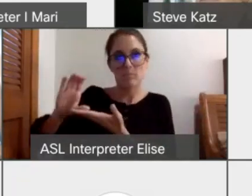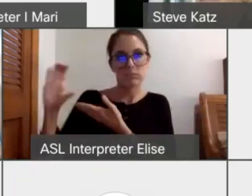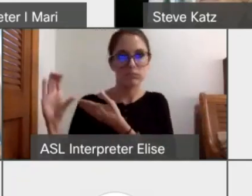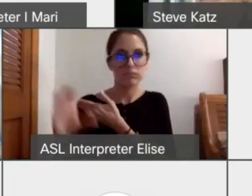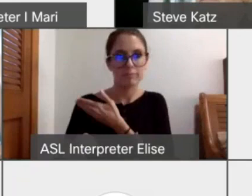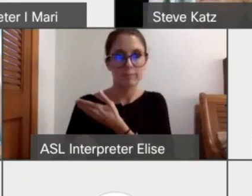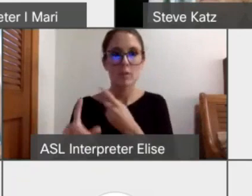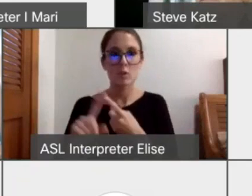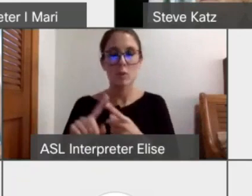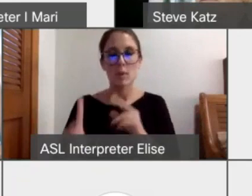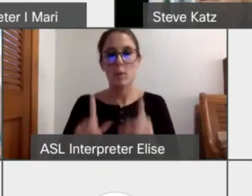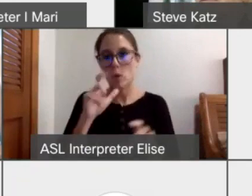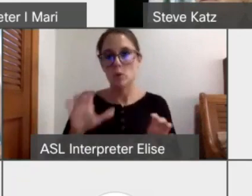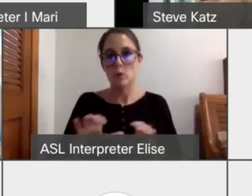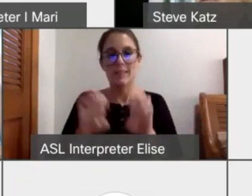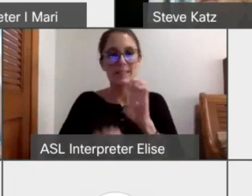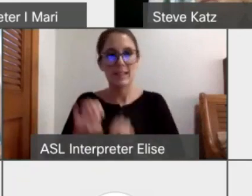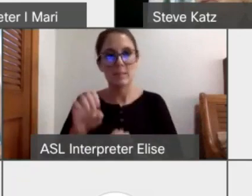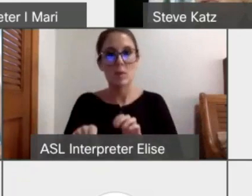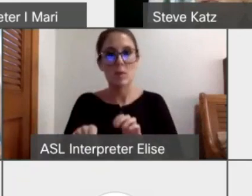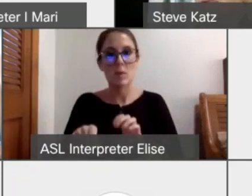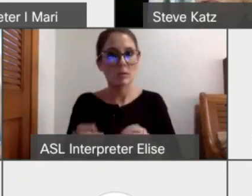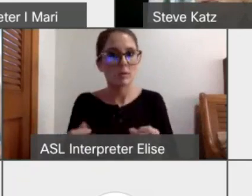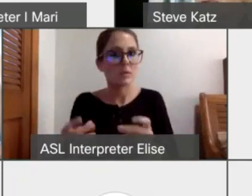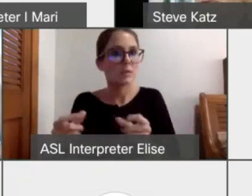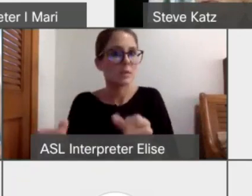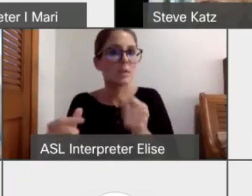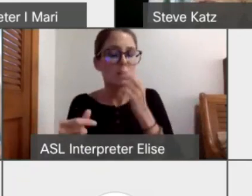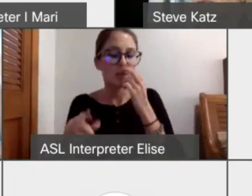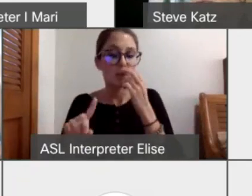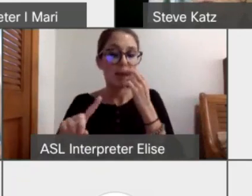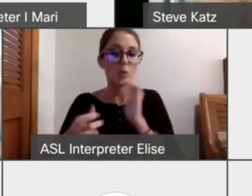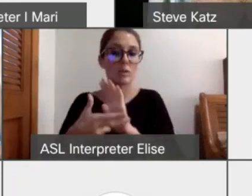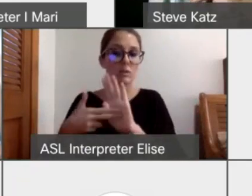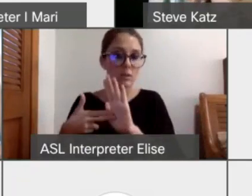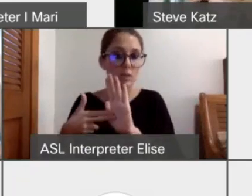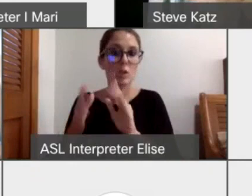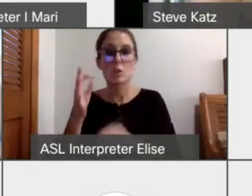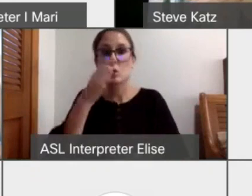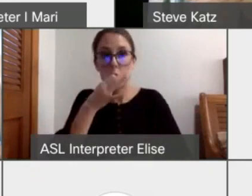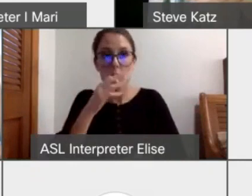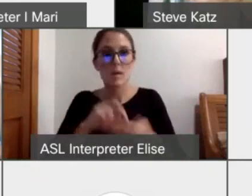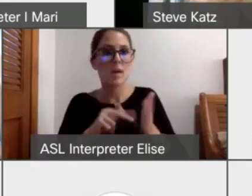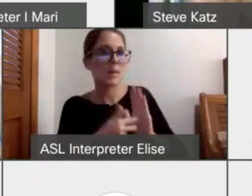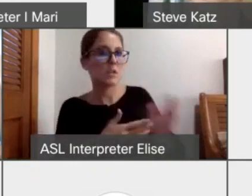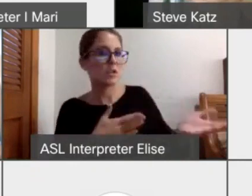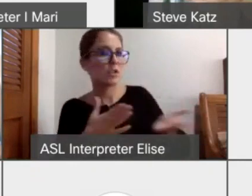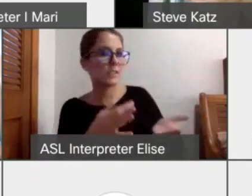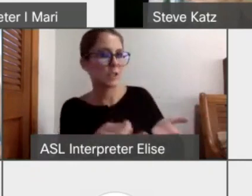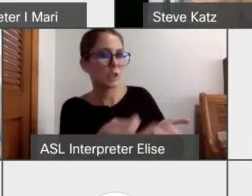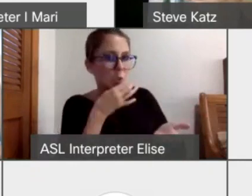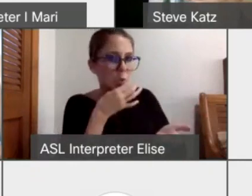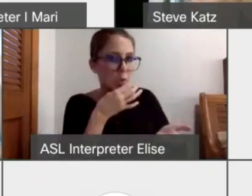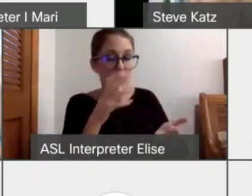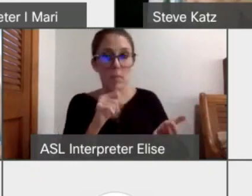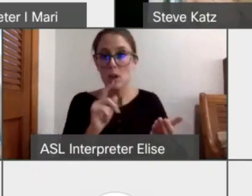the assessments, or so there's a way they could be diagnosed sooner and then get services sooner. And I'm not sure if that's something that